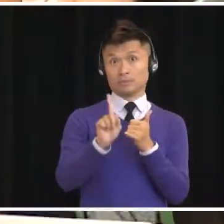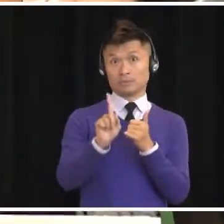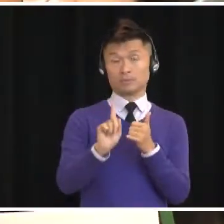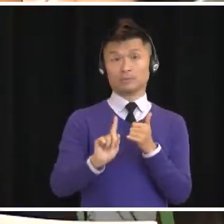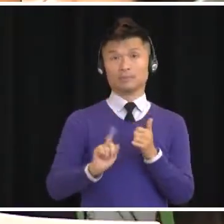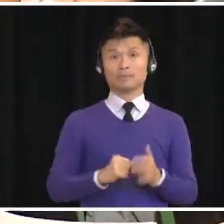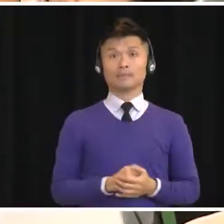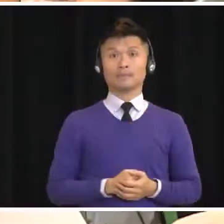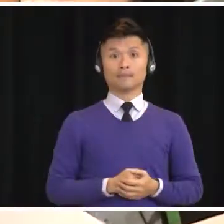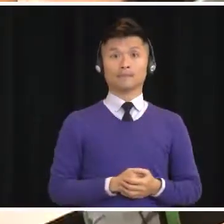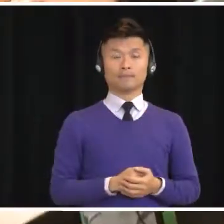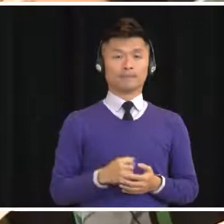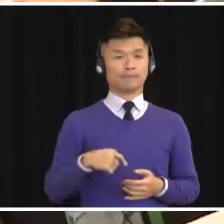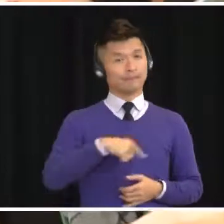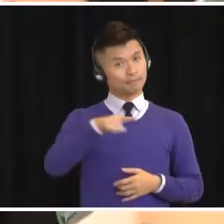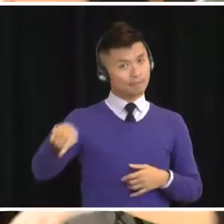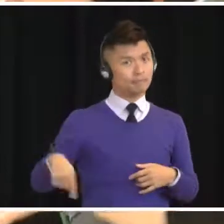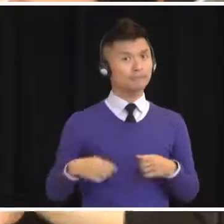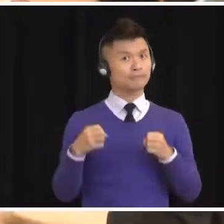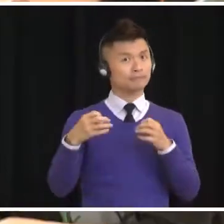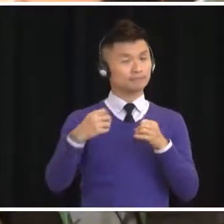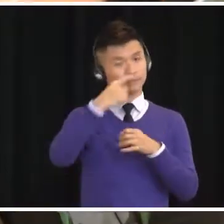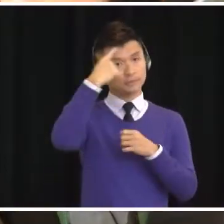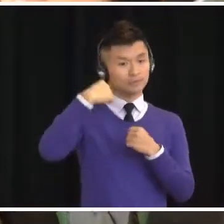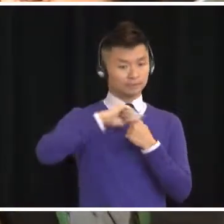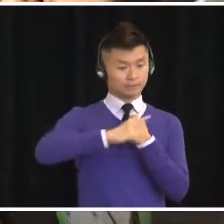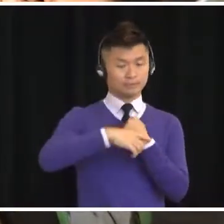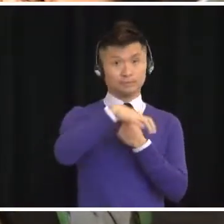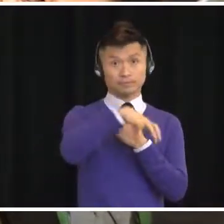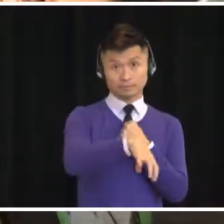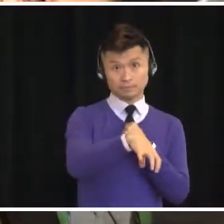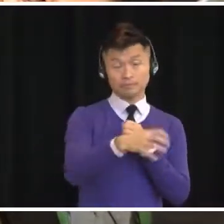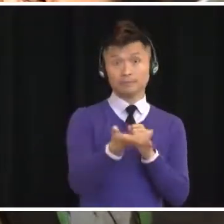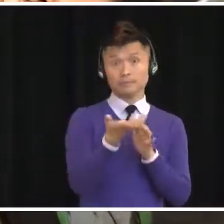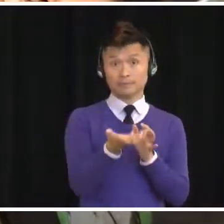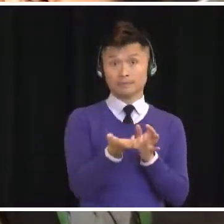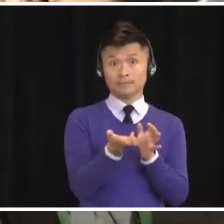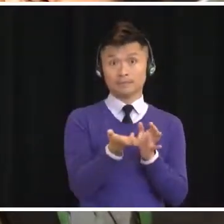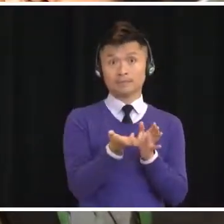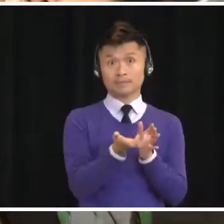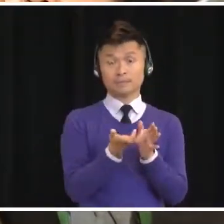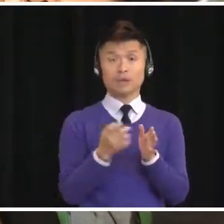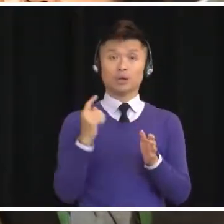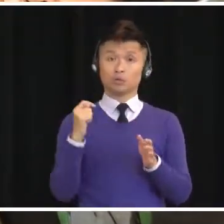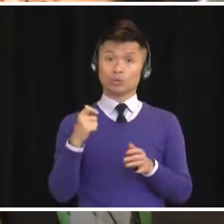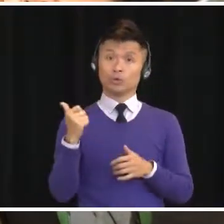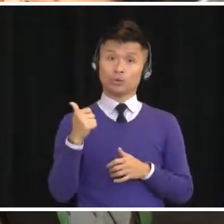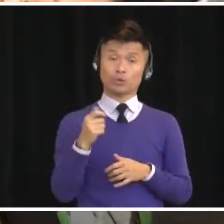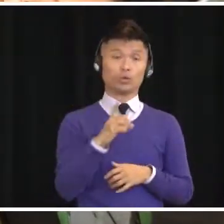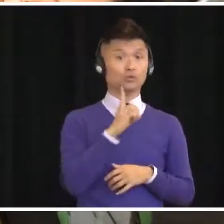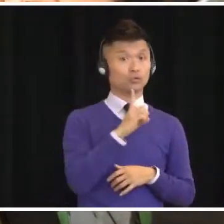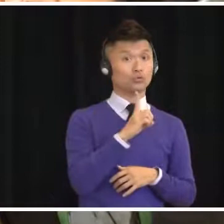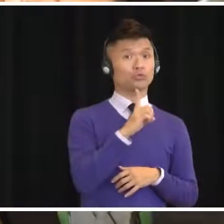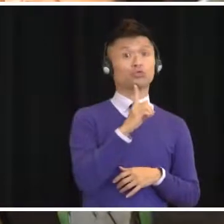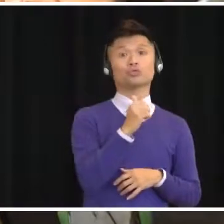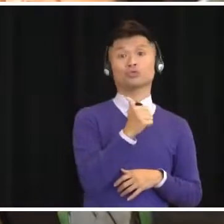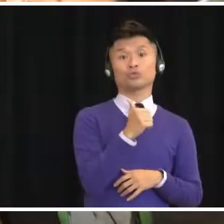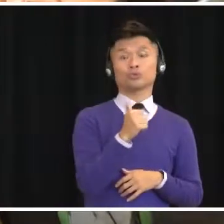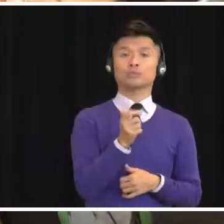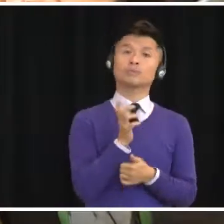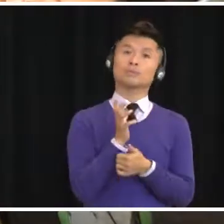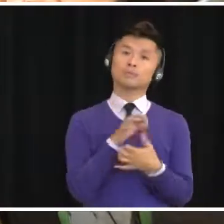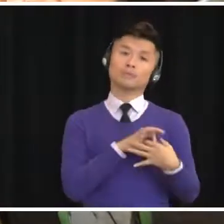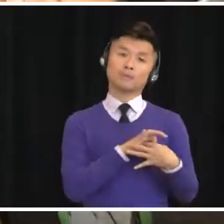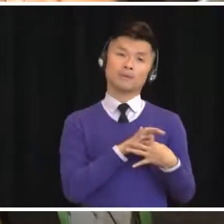I just touched upon that. The Judicial Yuan can answer the questions raised by